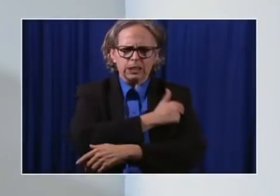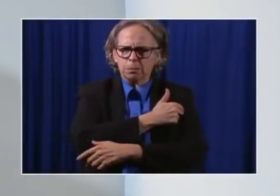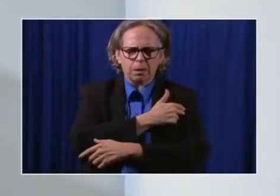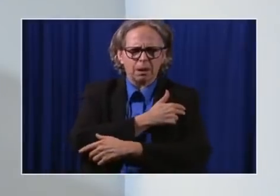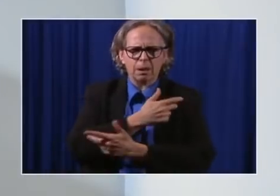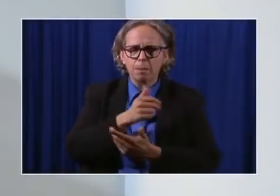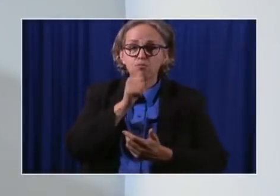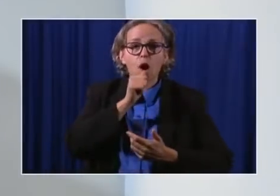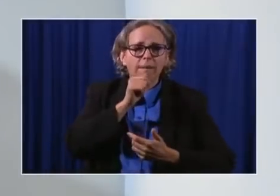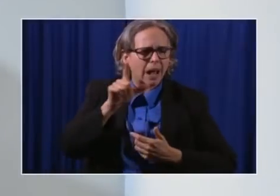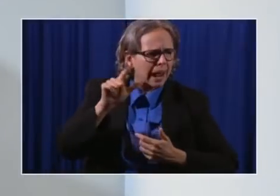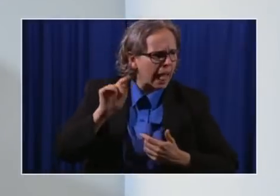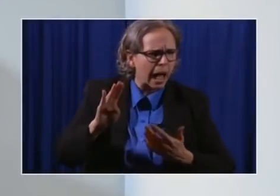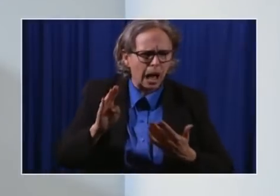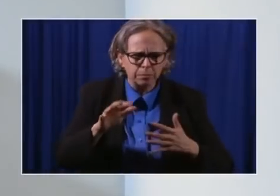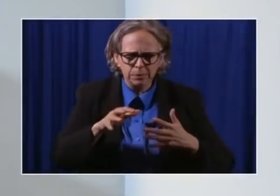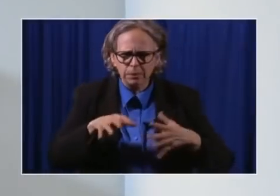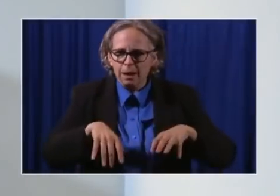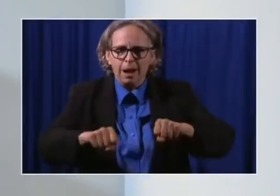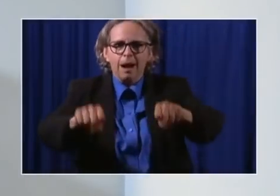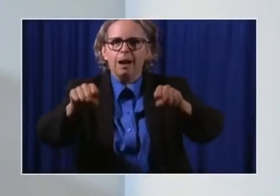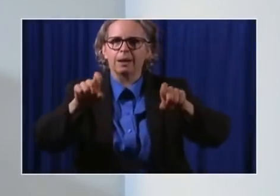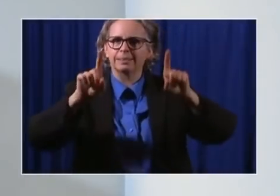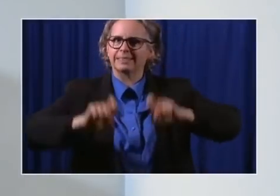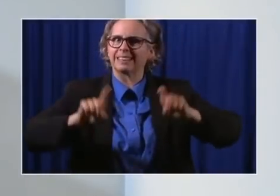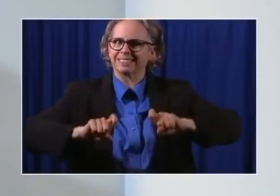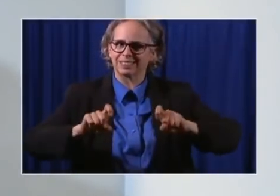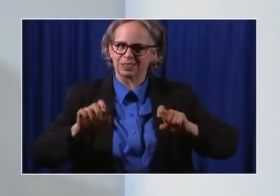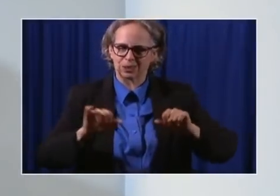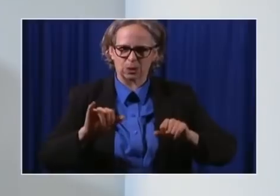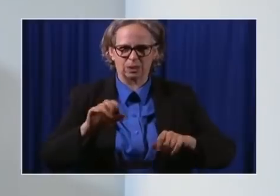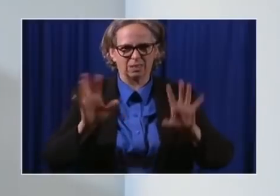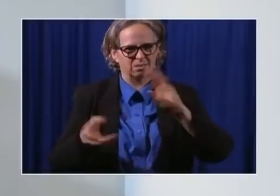37,803 antibody tests for Ohioans with